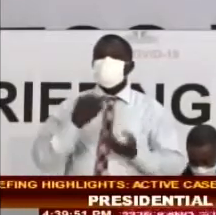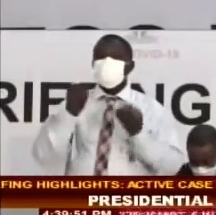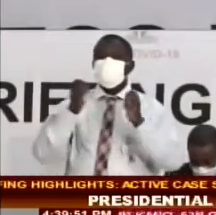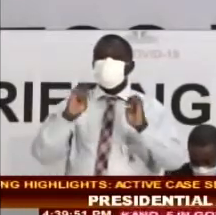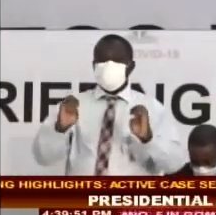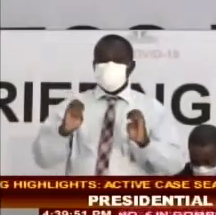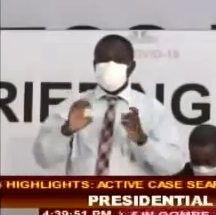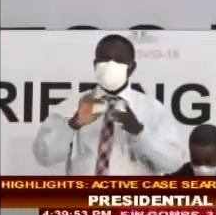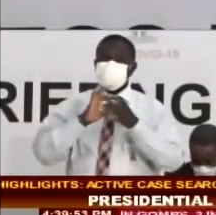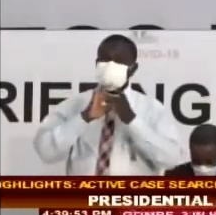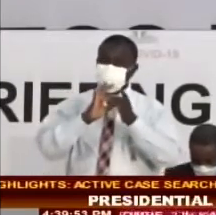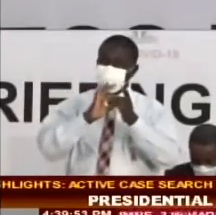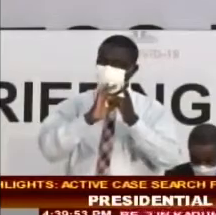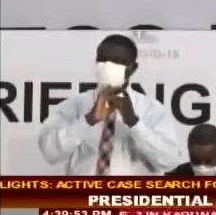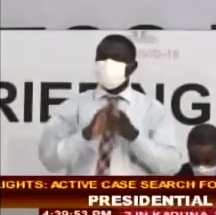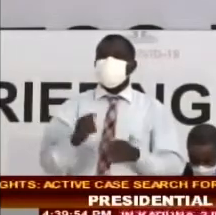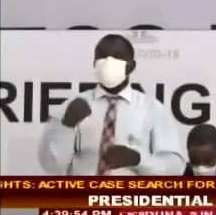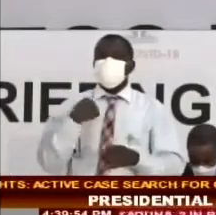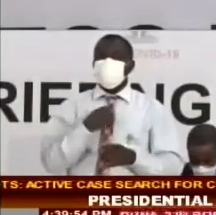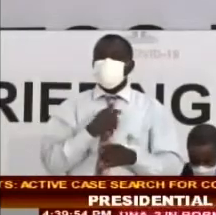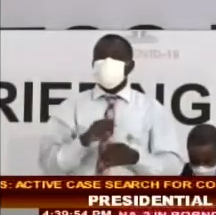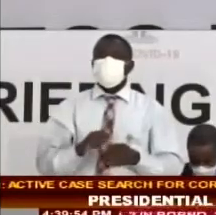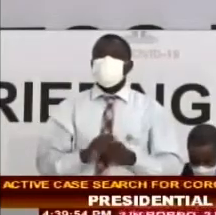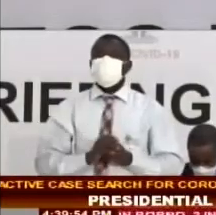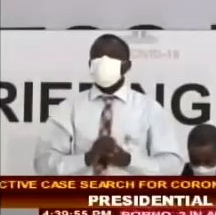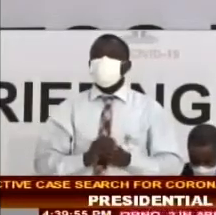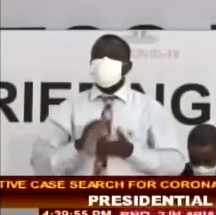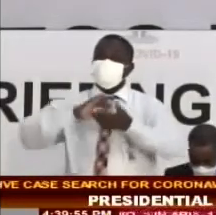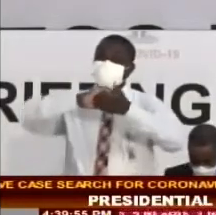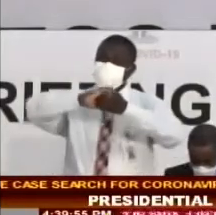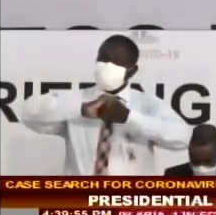collaboration, we are partnering with the